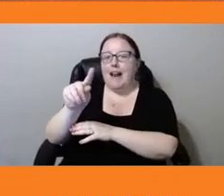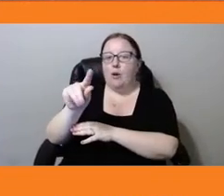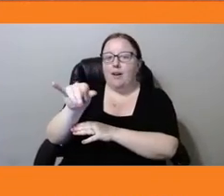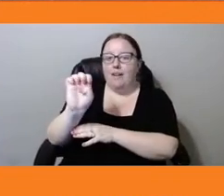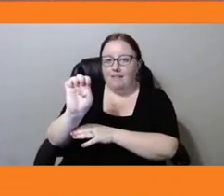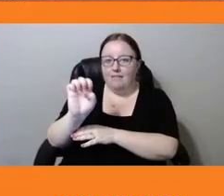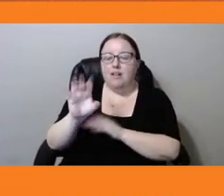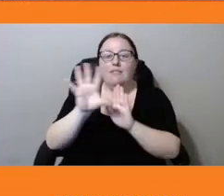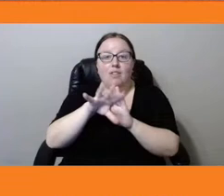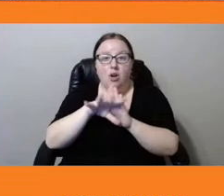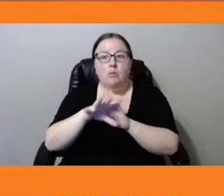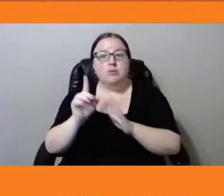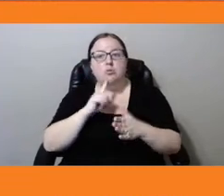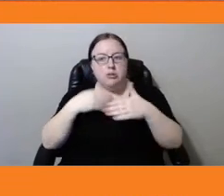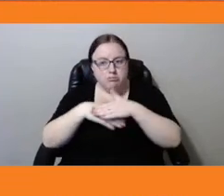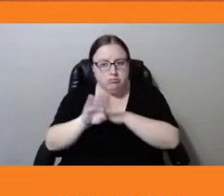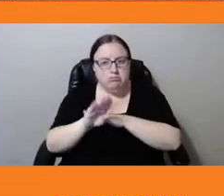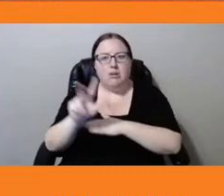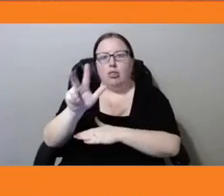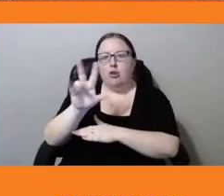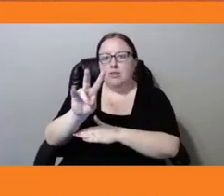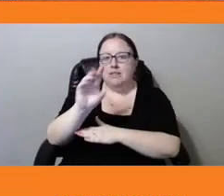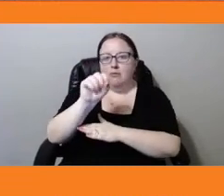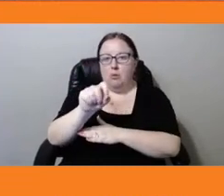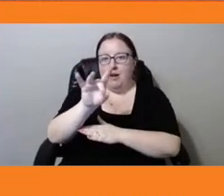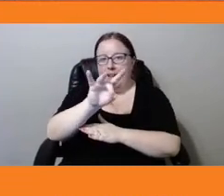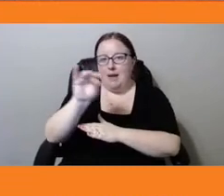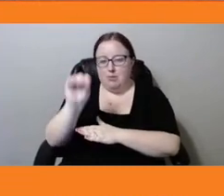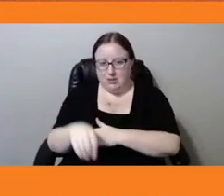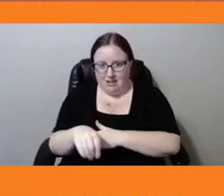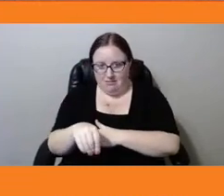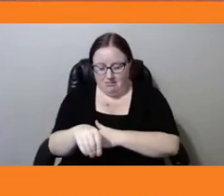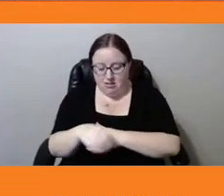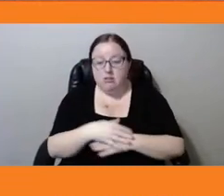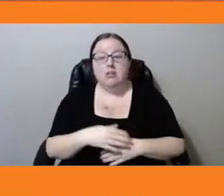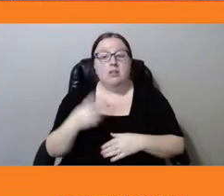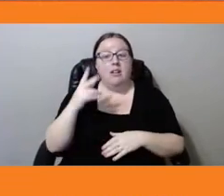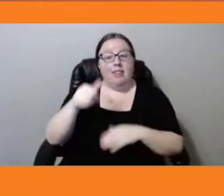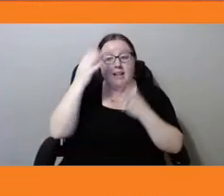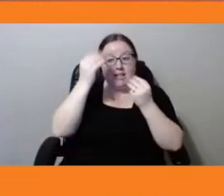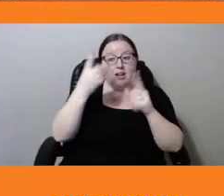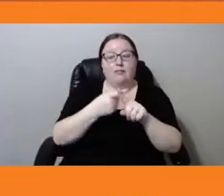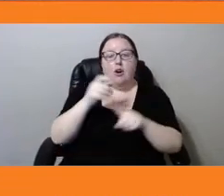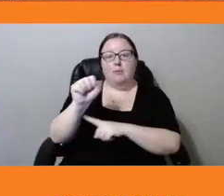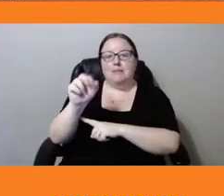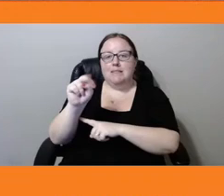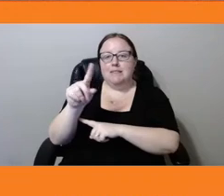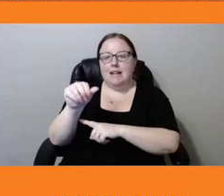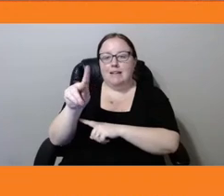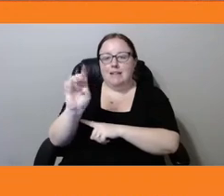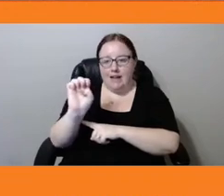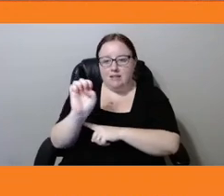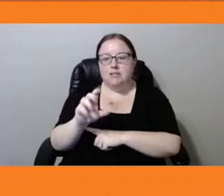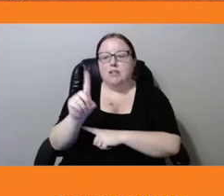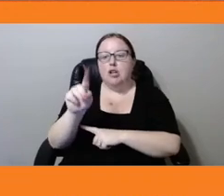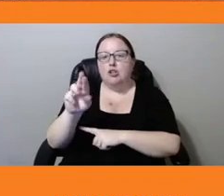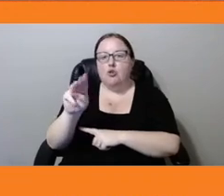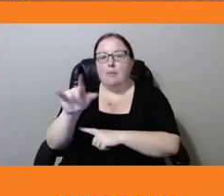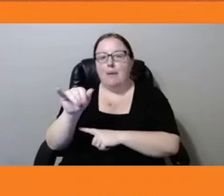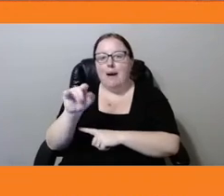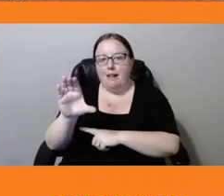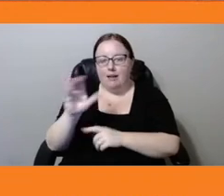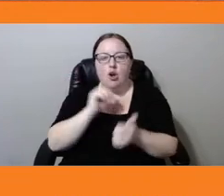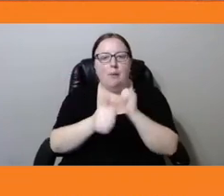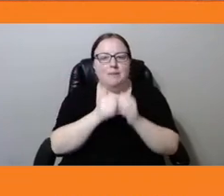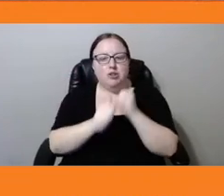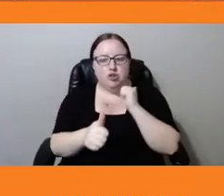enter the industry at a rate of 37.8%. And we got this data from the Sundance Dramatic Competition from 2015 to